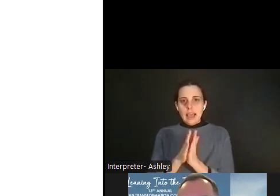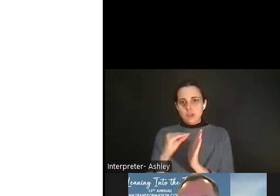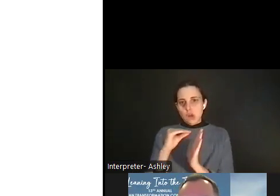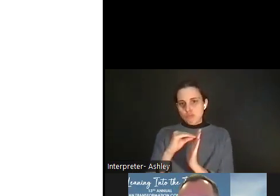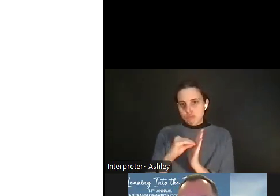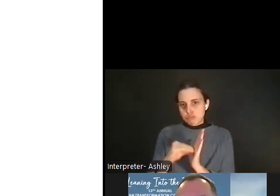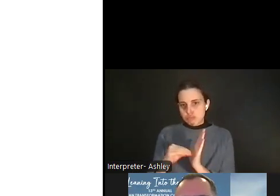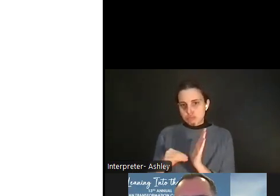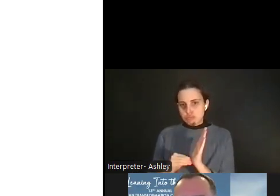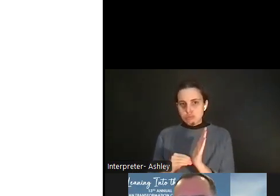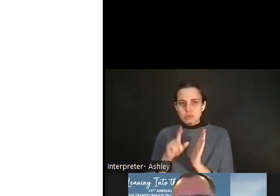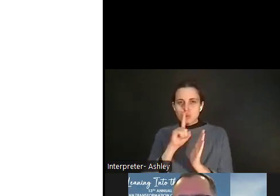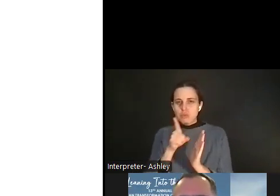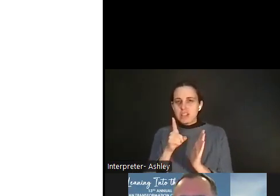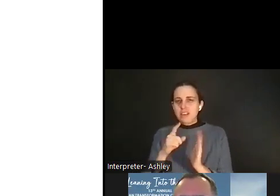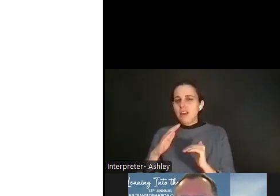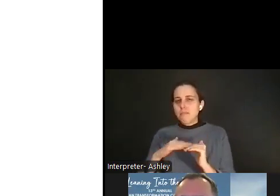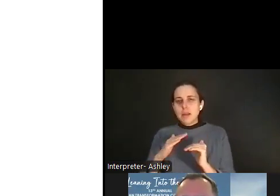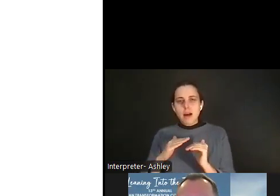very bare minimum. I think we have seven